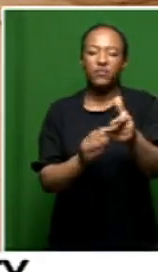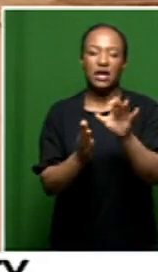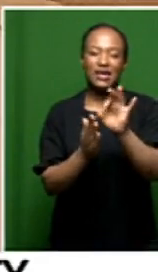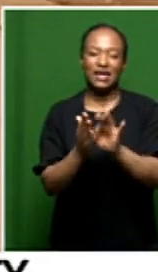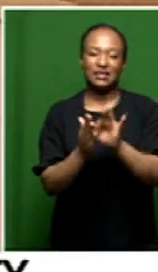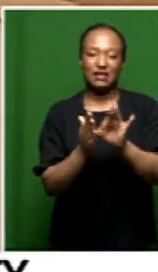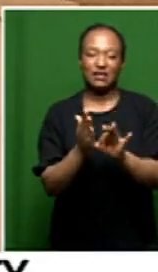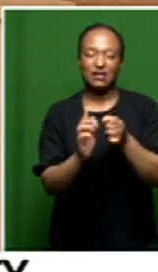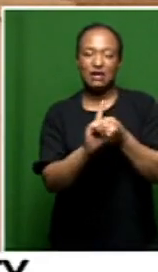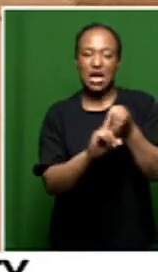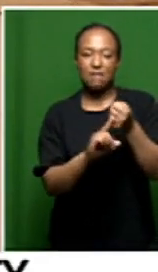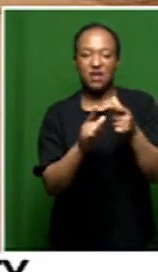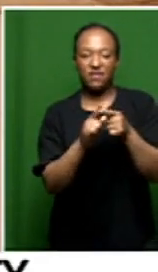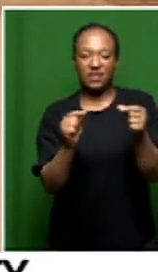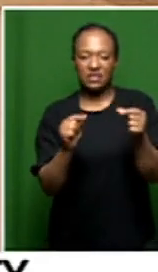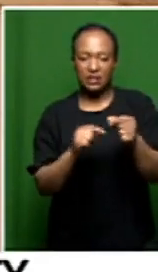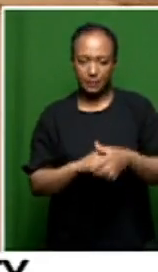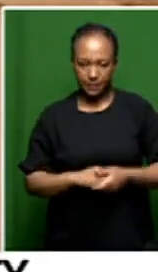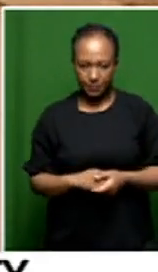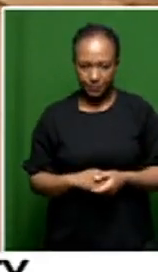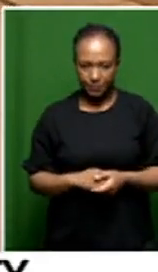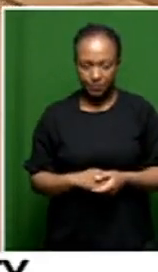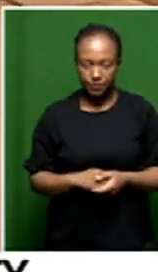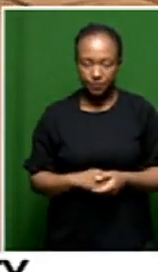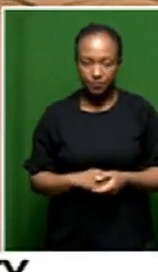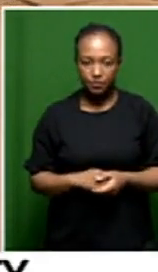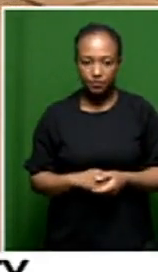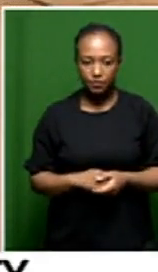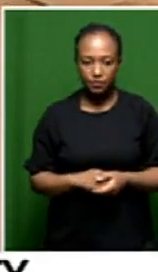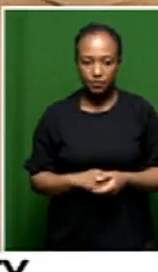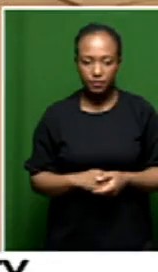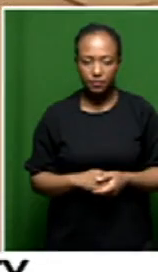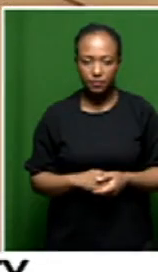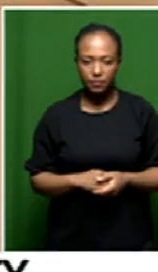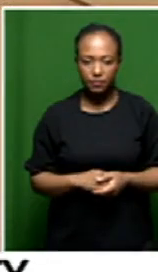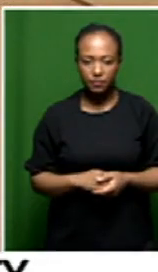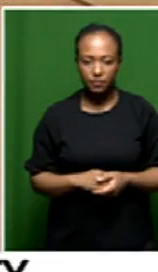election campaigns. Patricia Fasaghi, SABC News in Nolmapius, east of Pretoria.